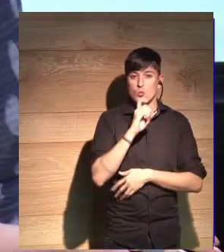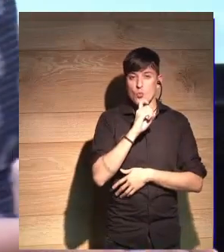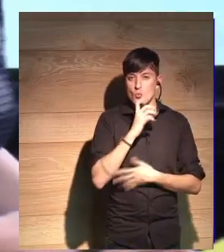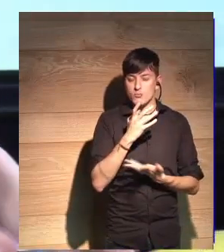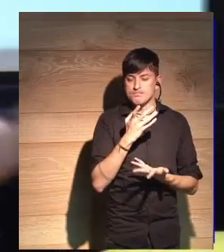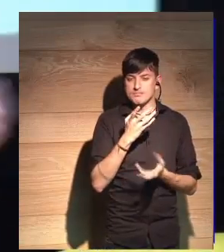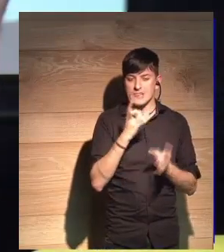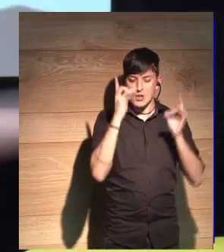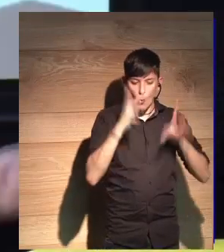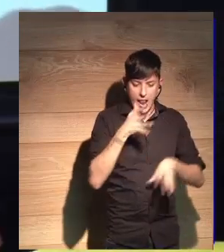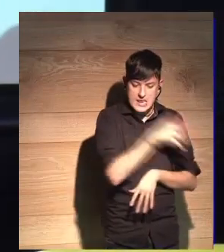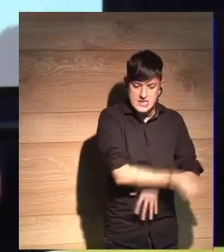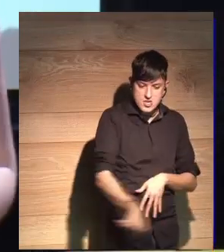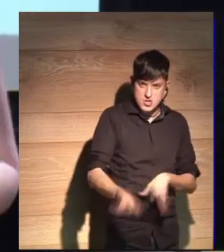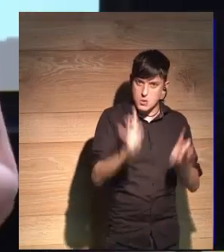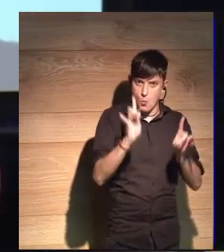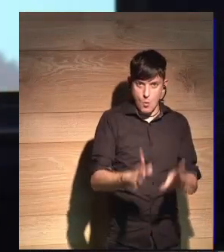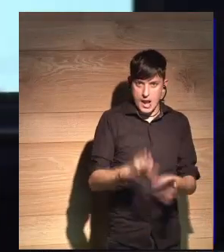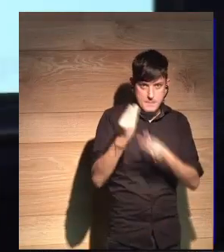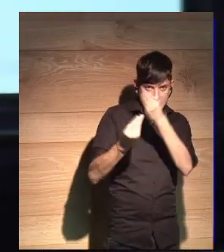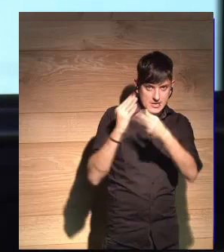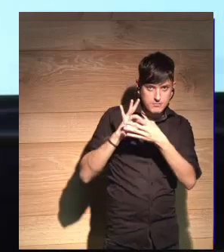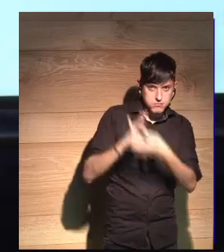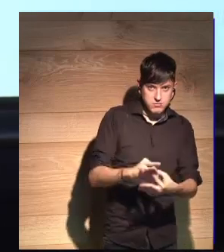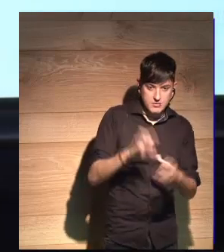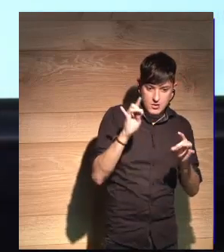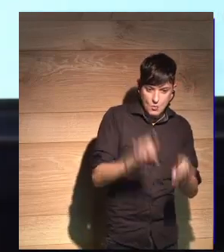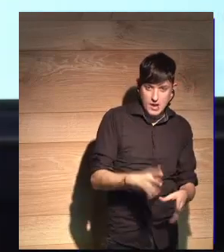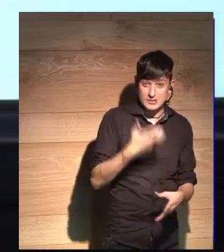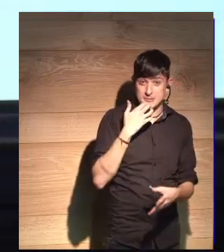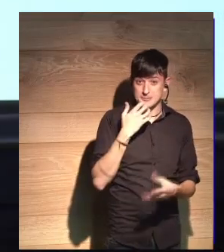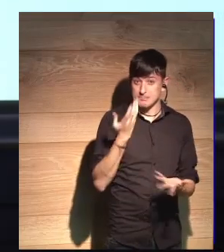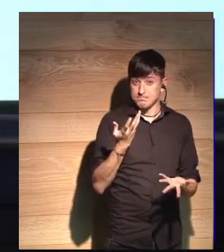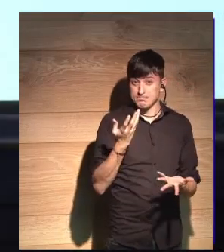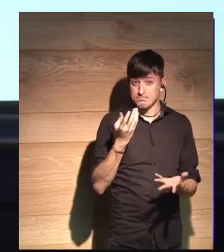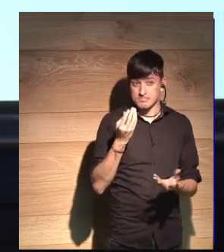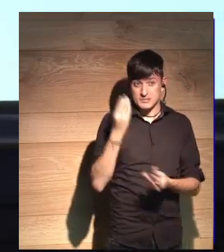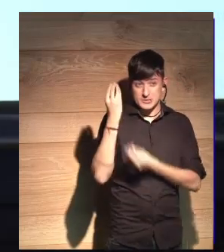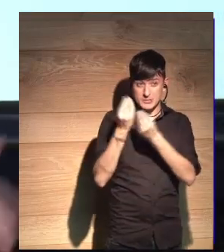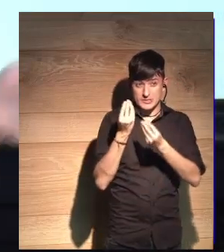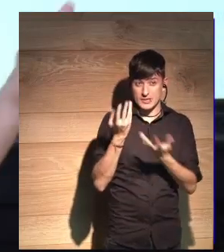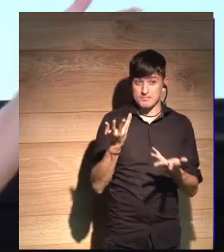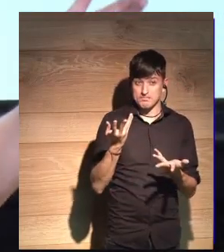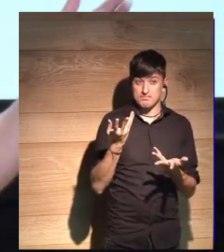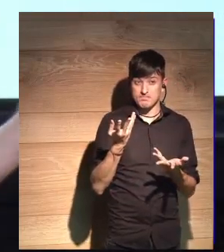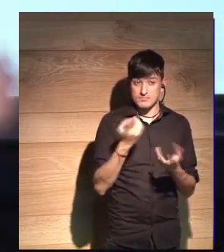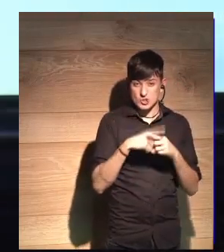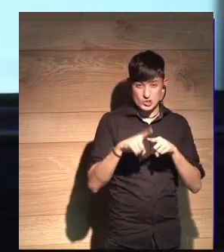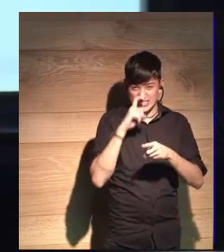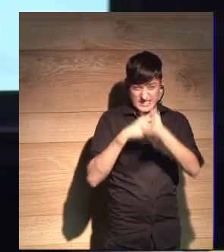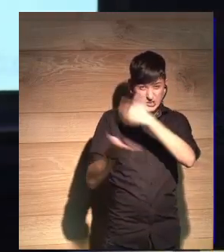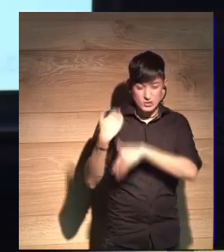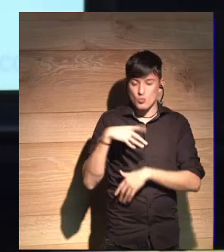that it is, we miss out on making new things, not new social networks, really, actually,